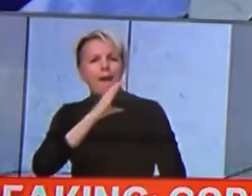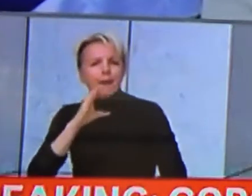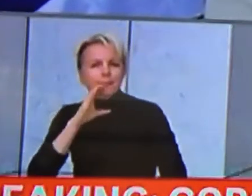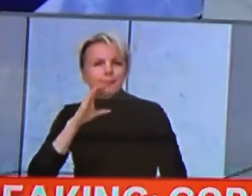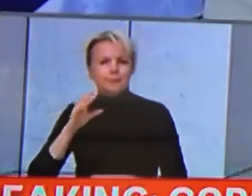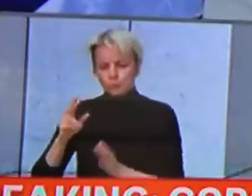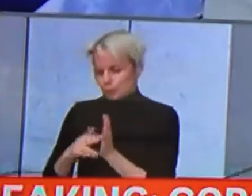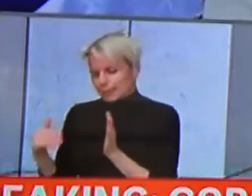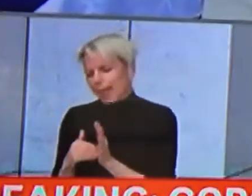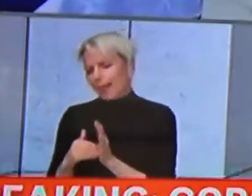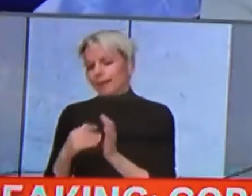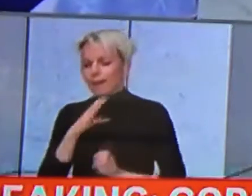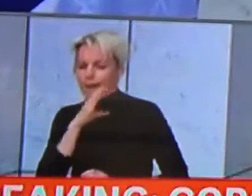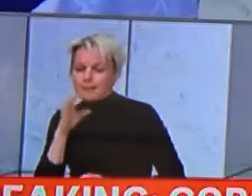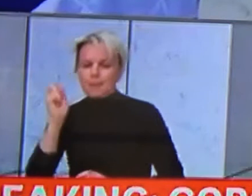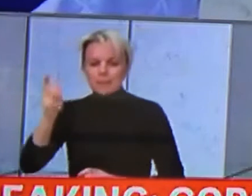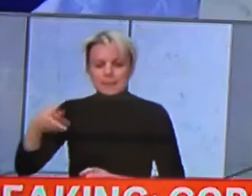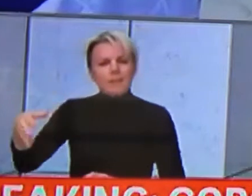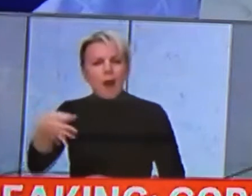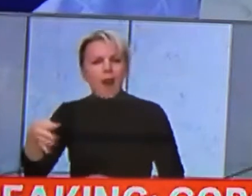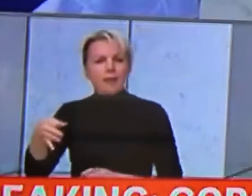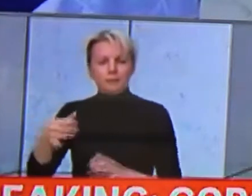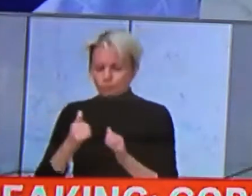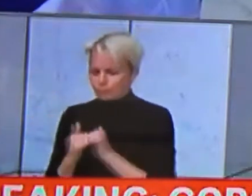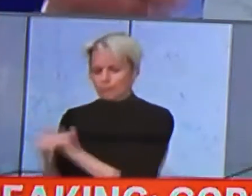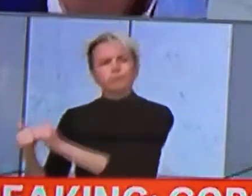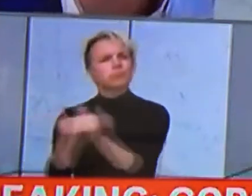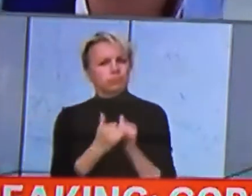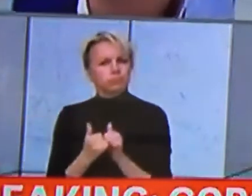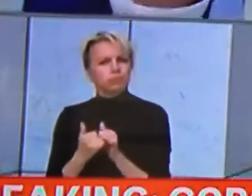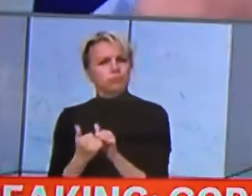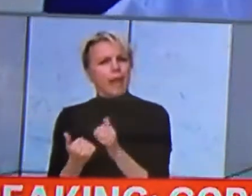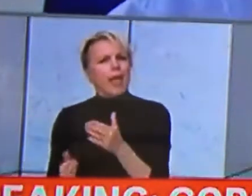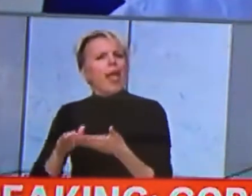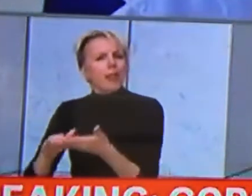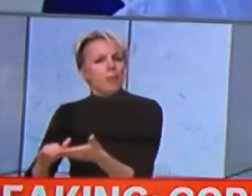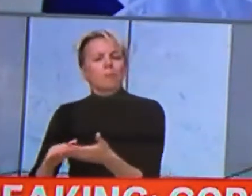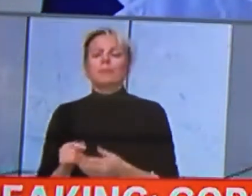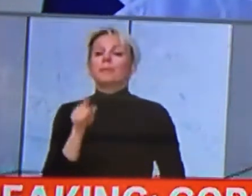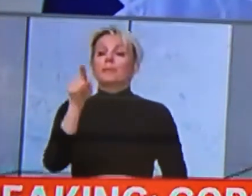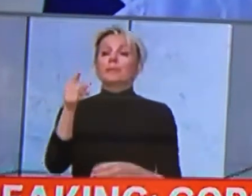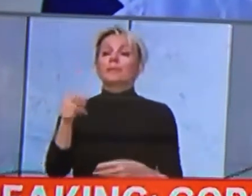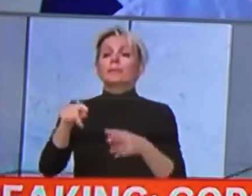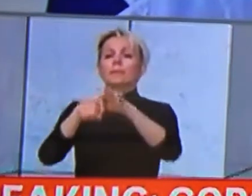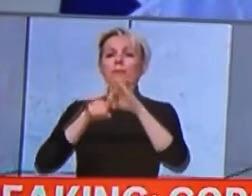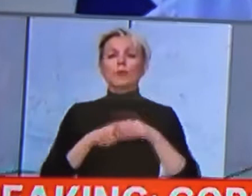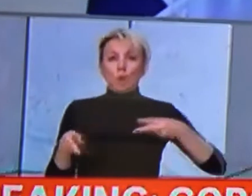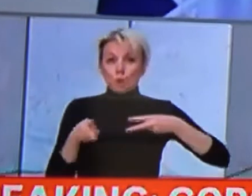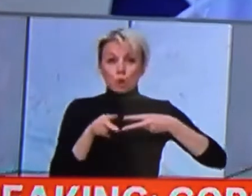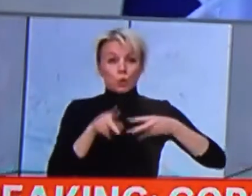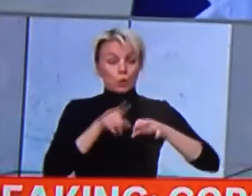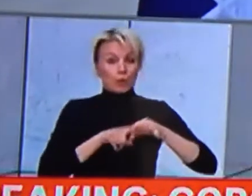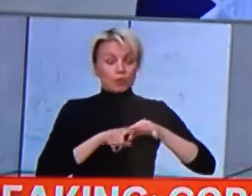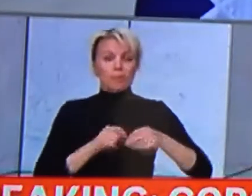Zealand to ensure that we do everything we can to support our Pacific family. Tom? Two questions. First of all, will the government consider